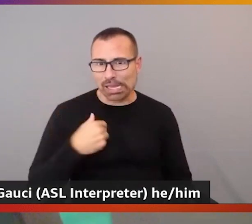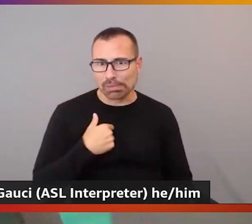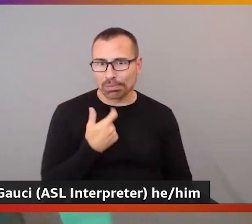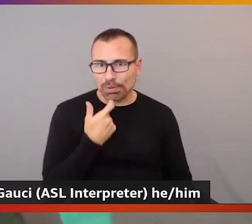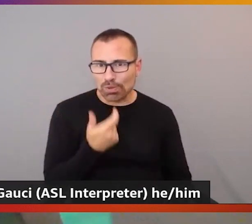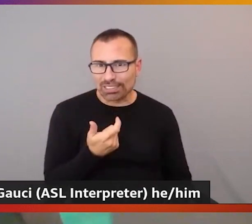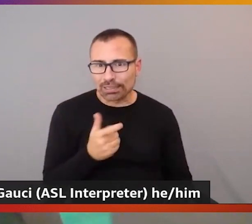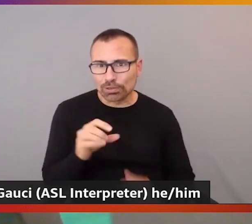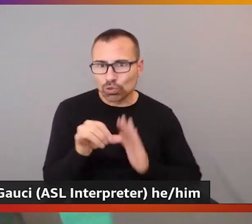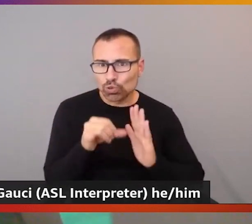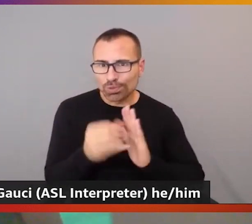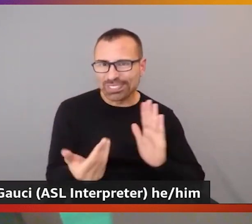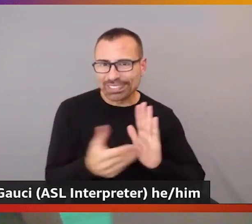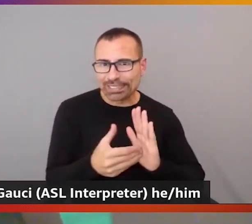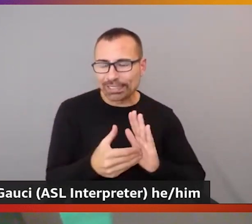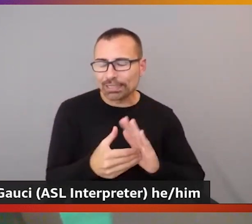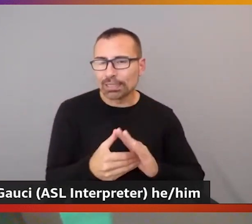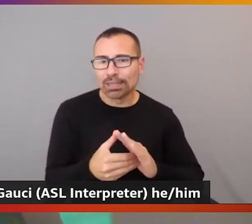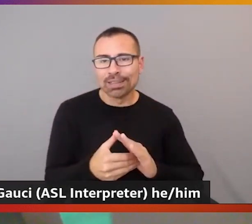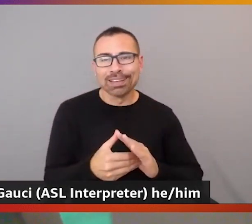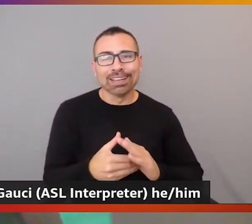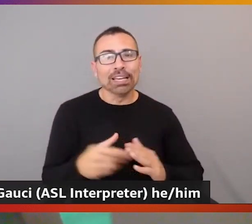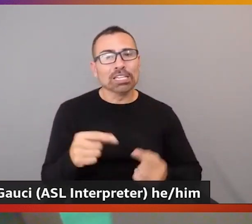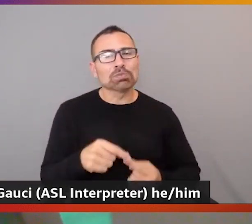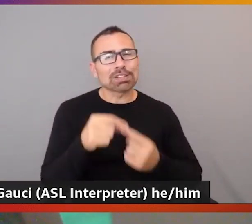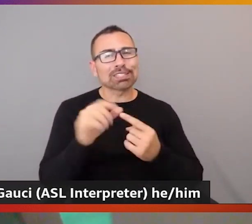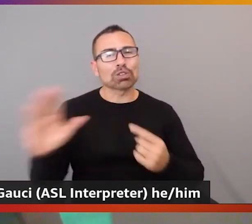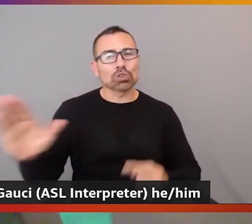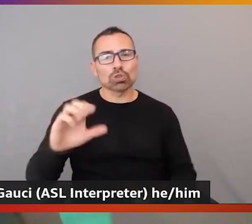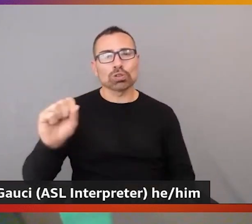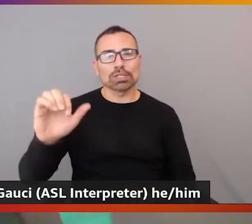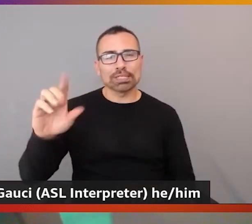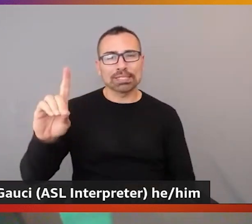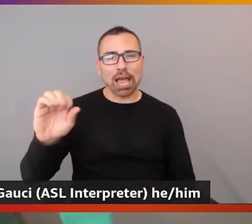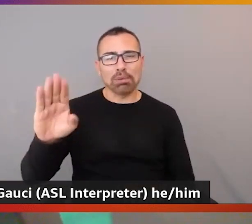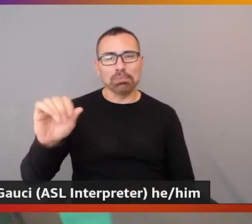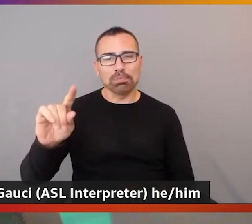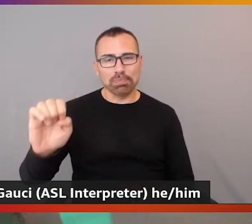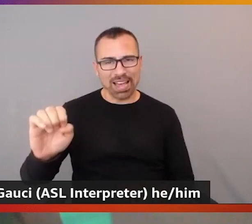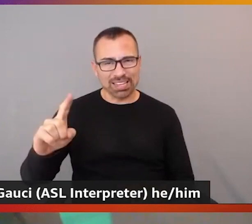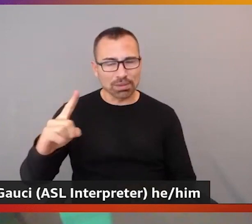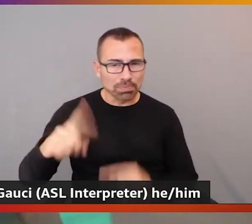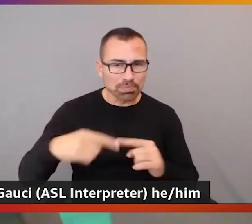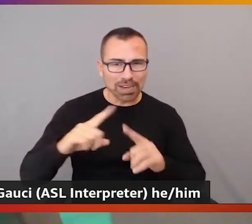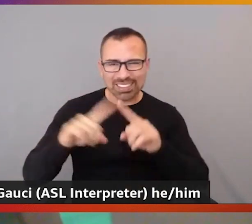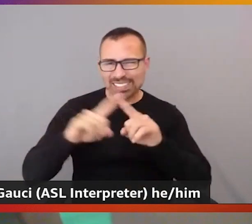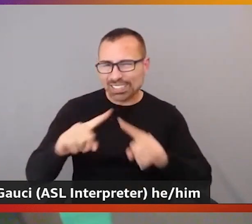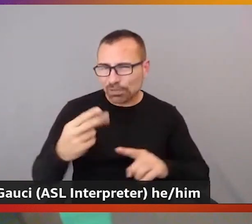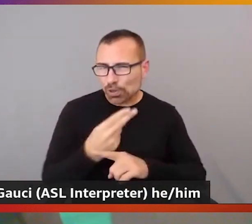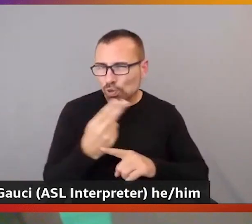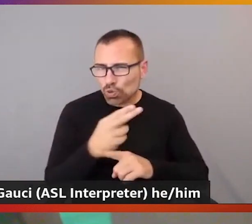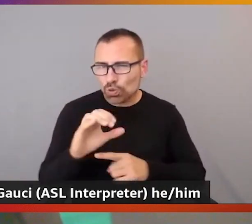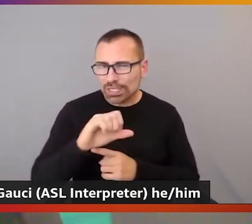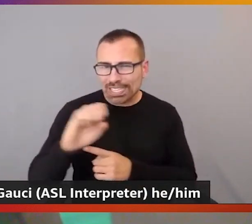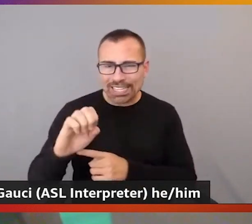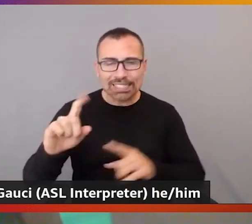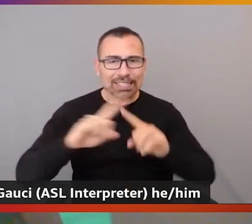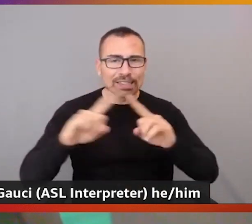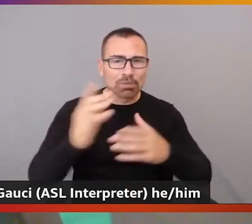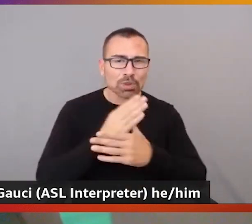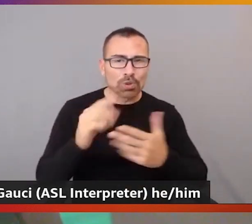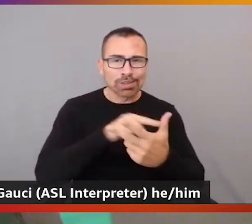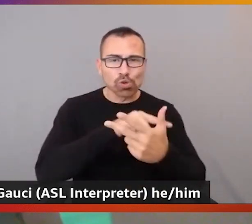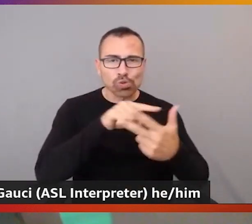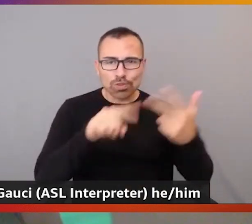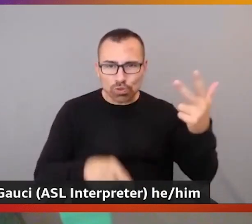YouTube, especially the soundbite of what you were just saying about the different use cases and the differences between elastic throughput and provision. So definitely check it